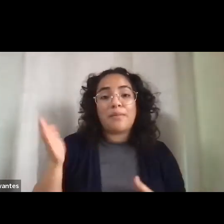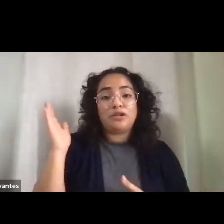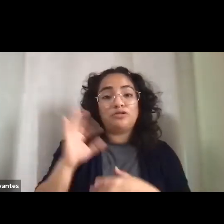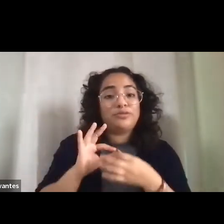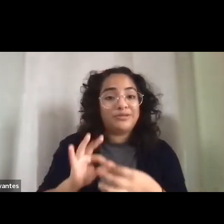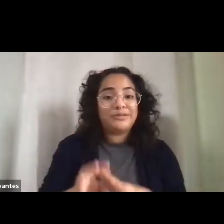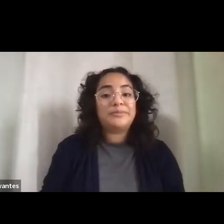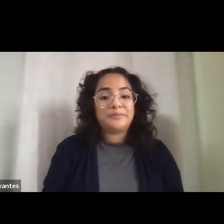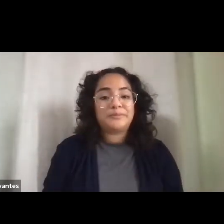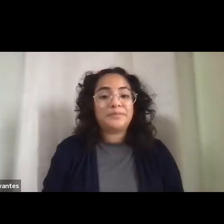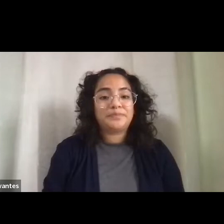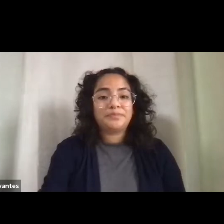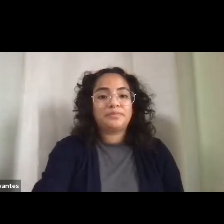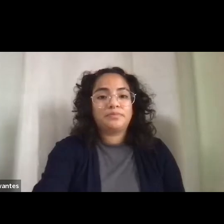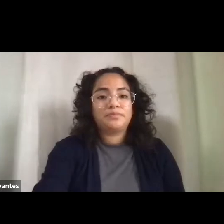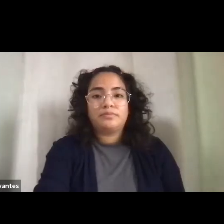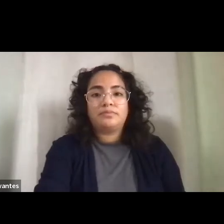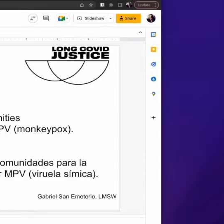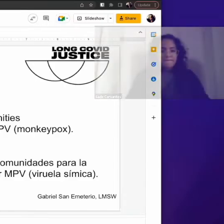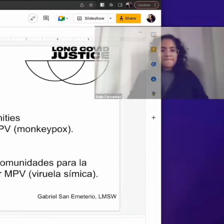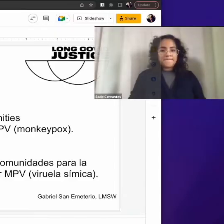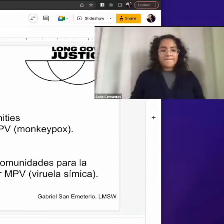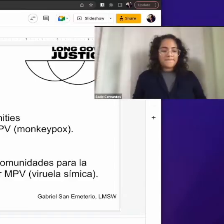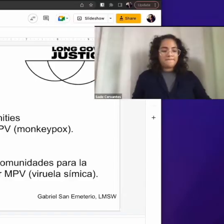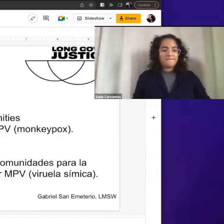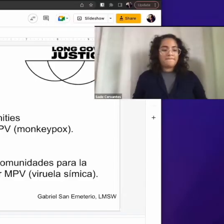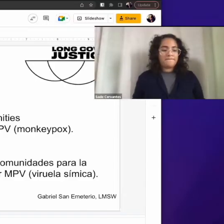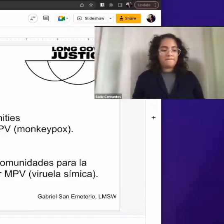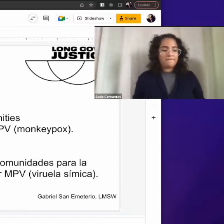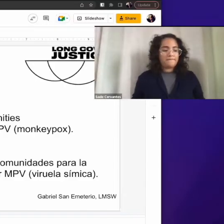about. I'll share my screen.